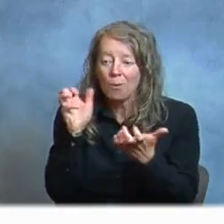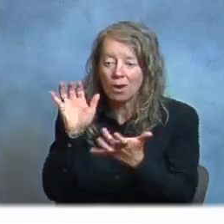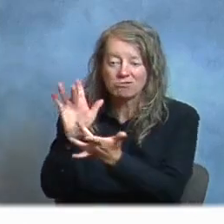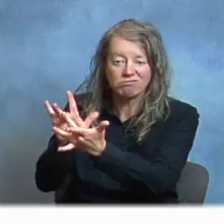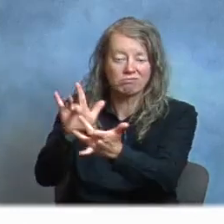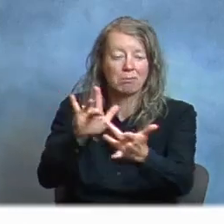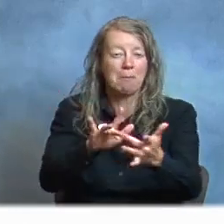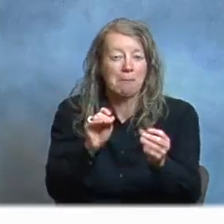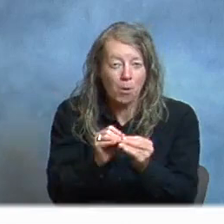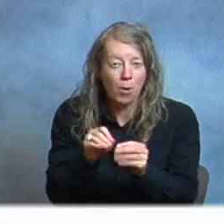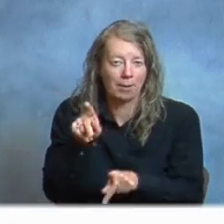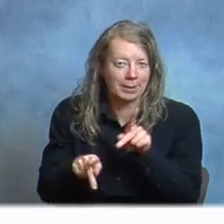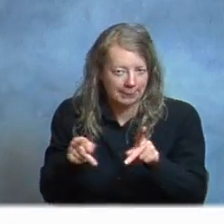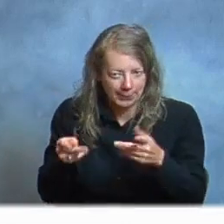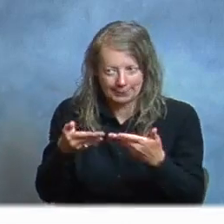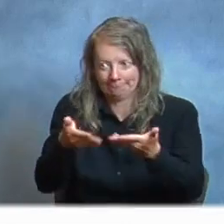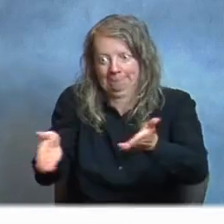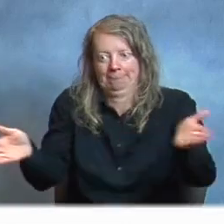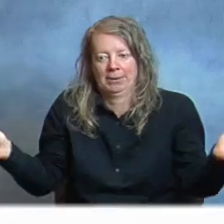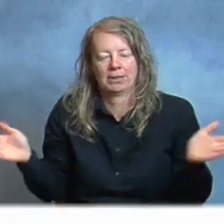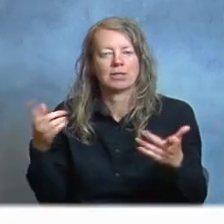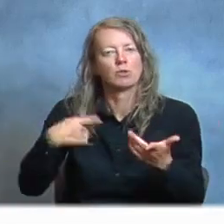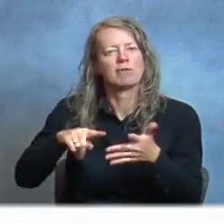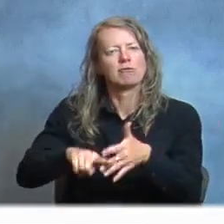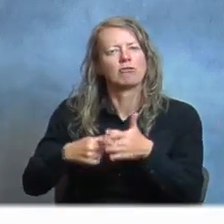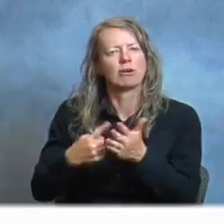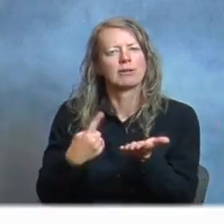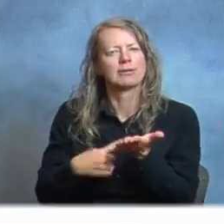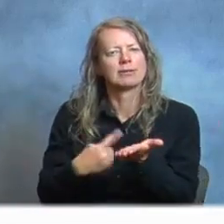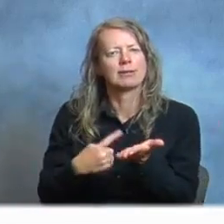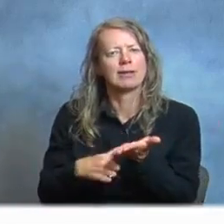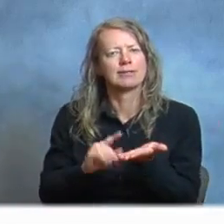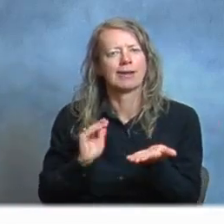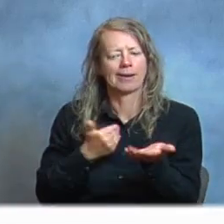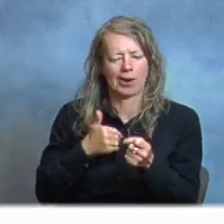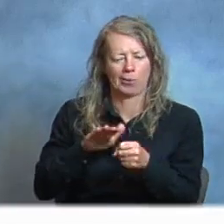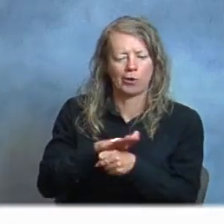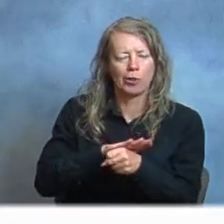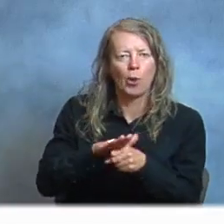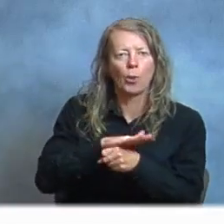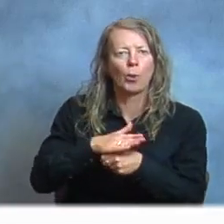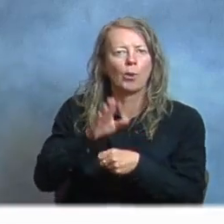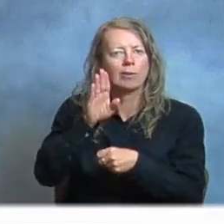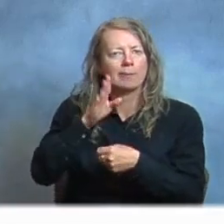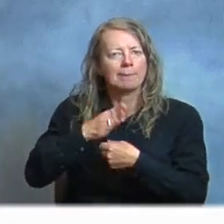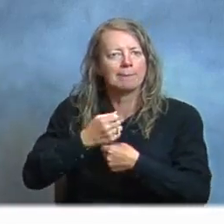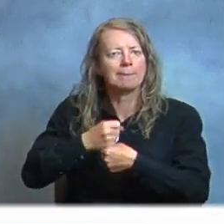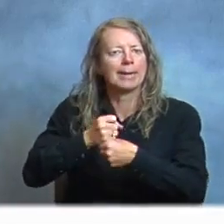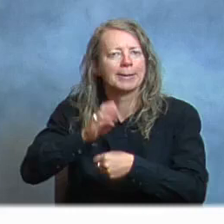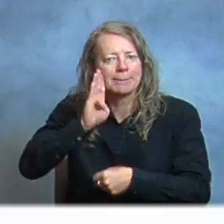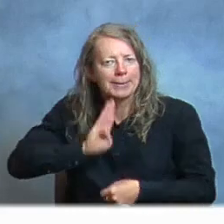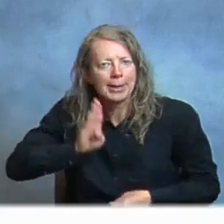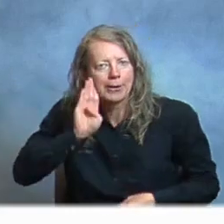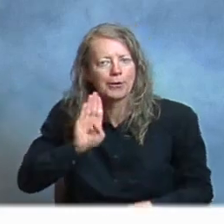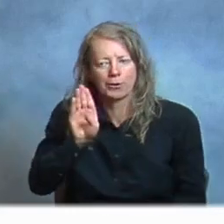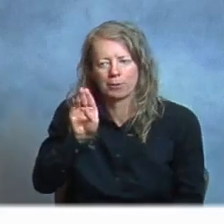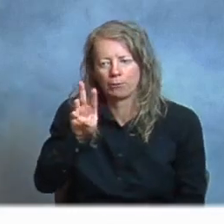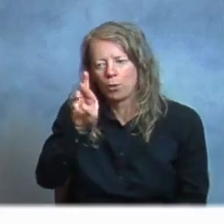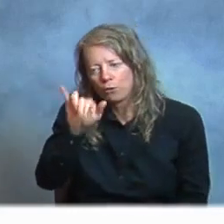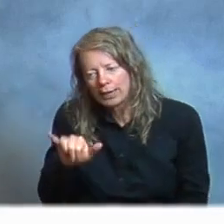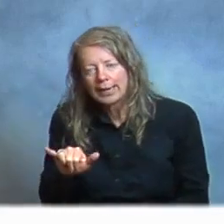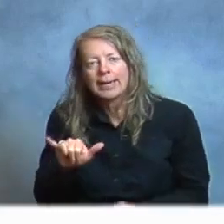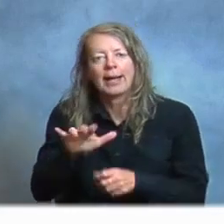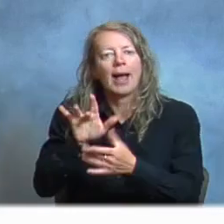population, we've begun discussions with even our local brewery associations and our restaurants. And